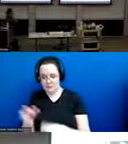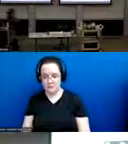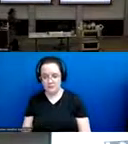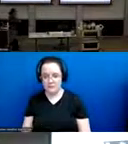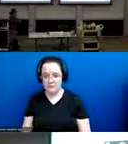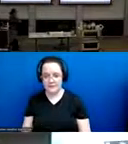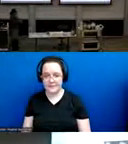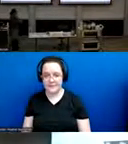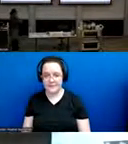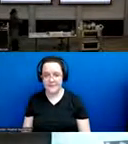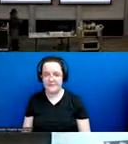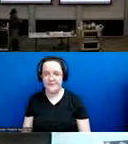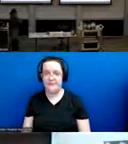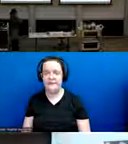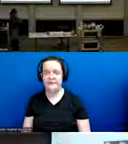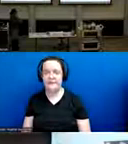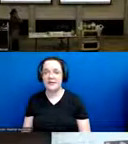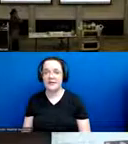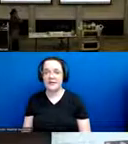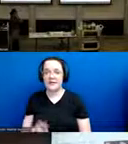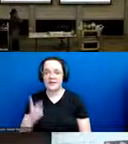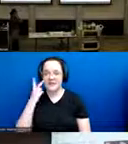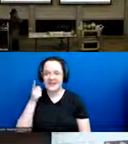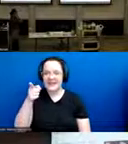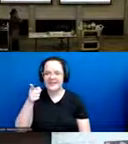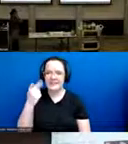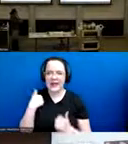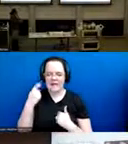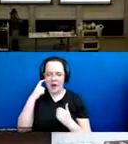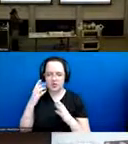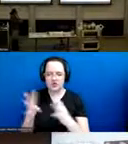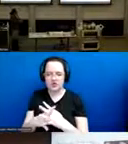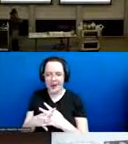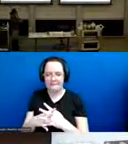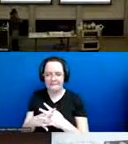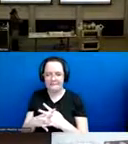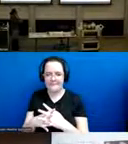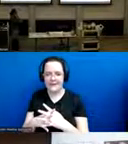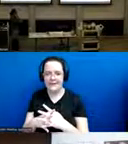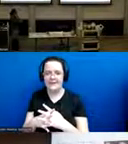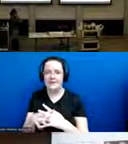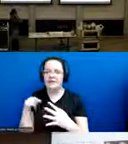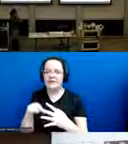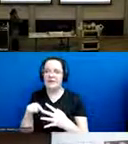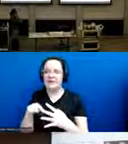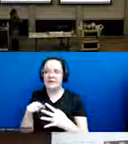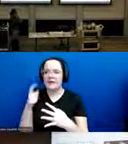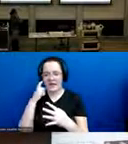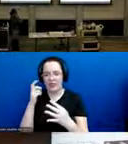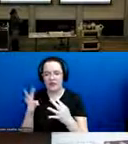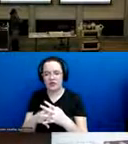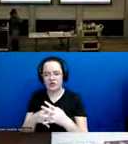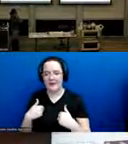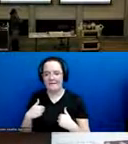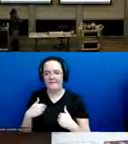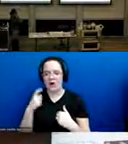So for example, here is a magneto-optical trap, right? And the magneto-optical trap has optical cavities